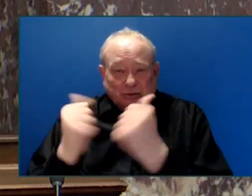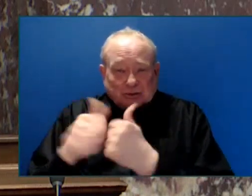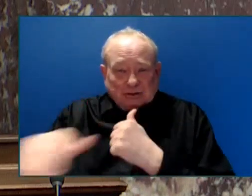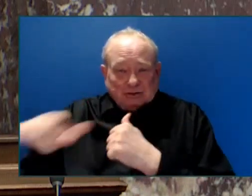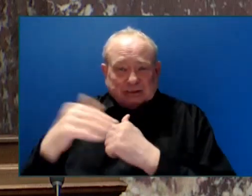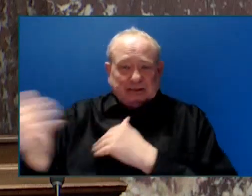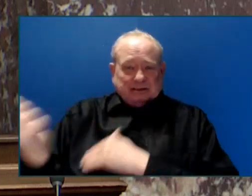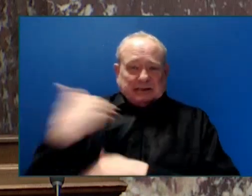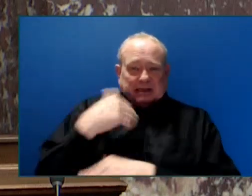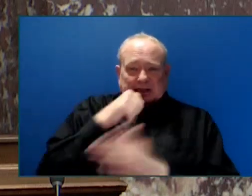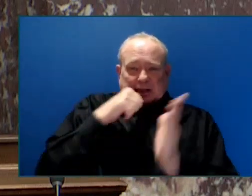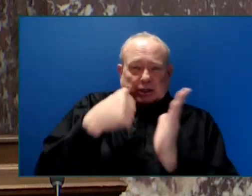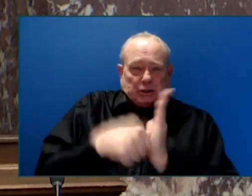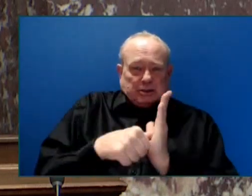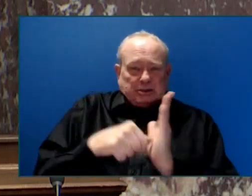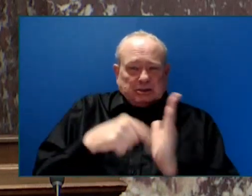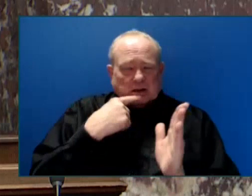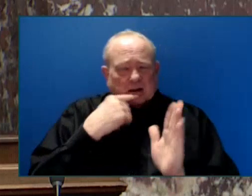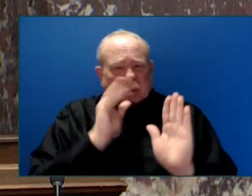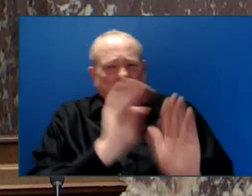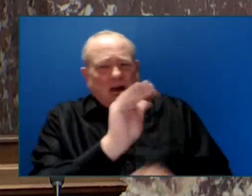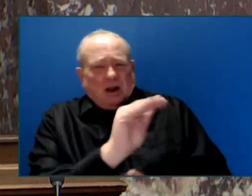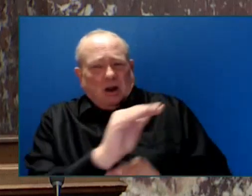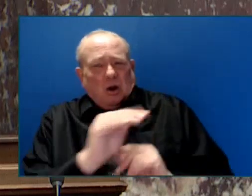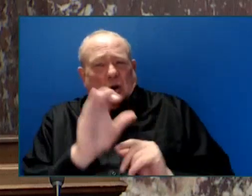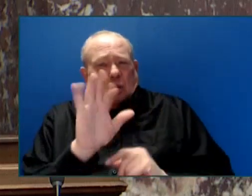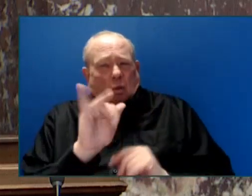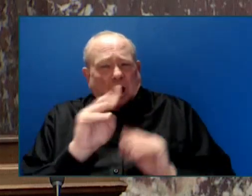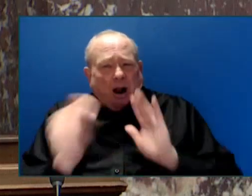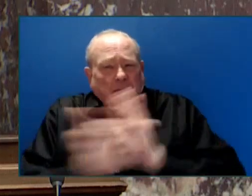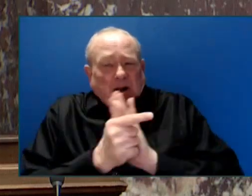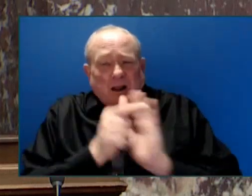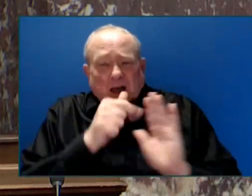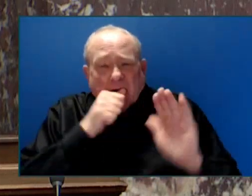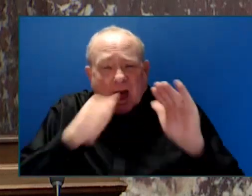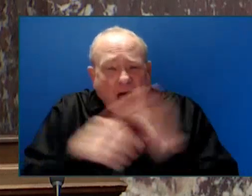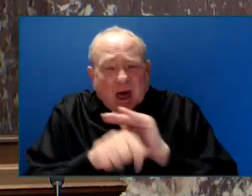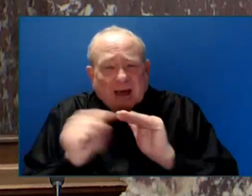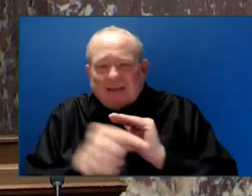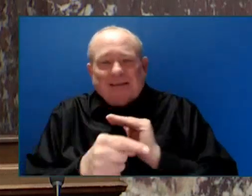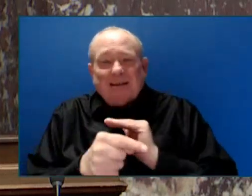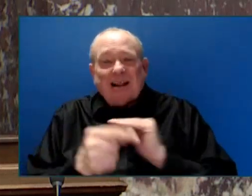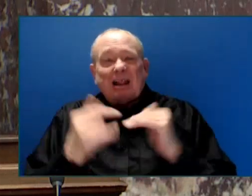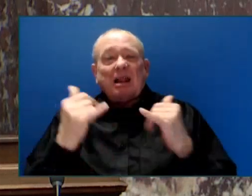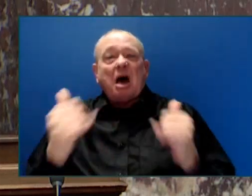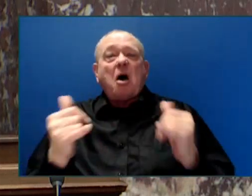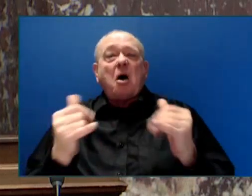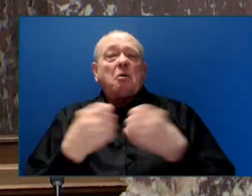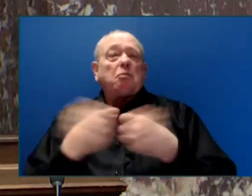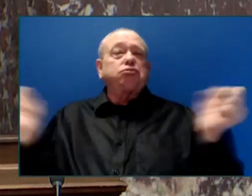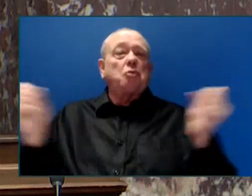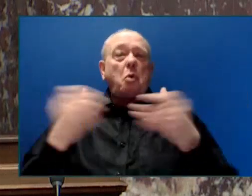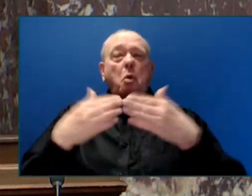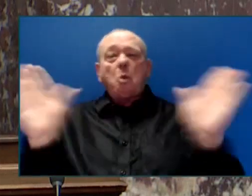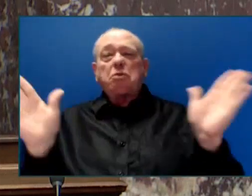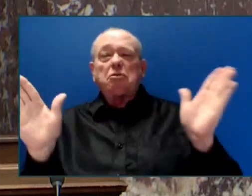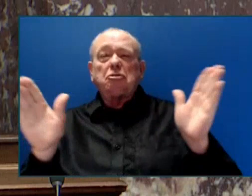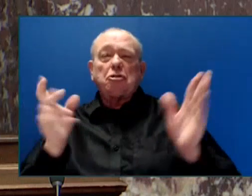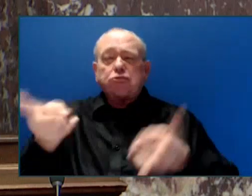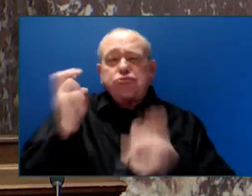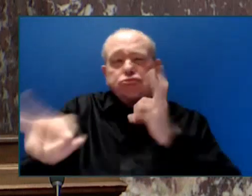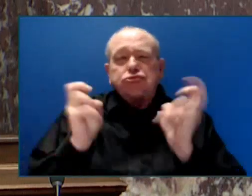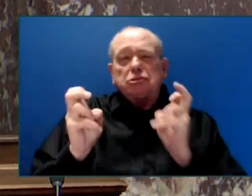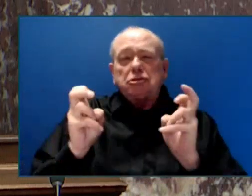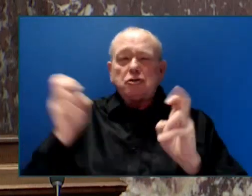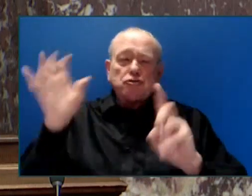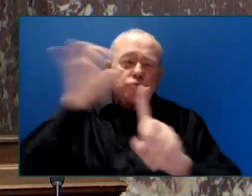They operate in plain sight as there is little or no consequences for their actions." And the letter